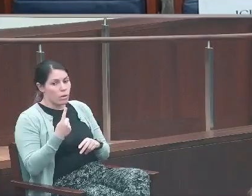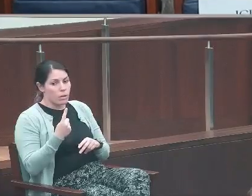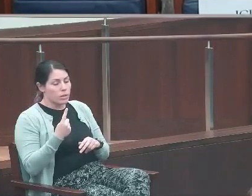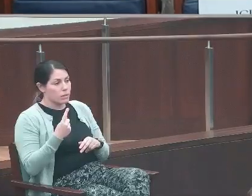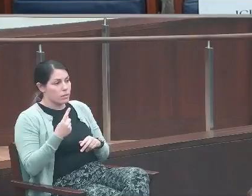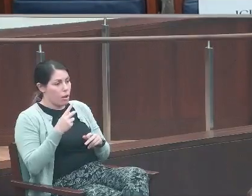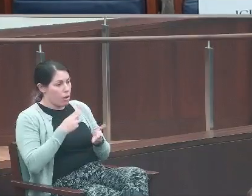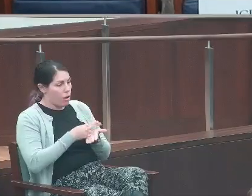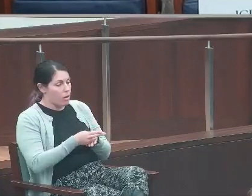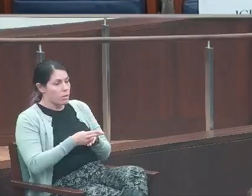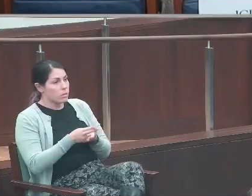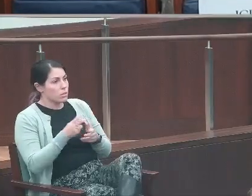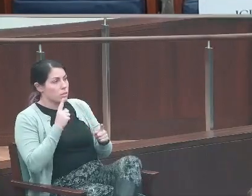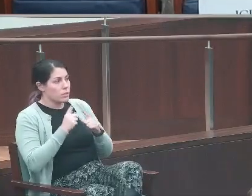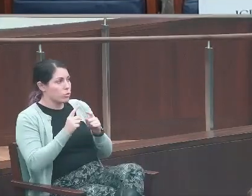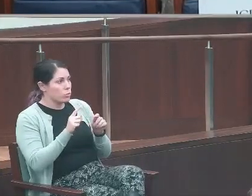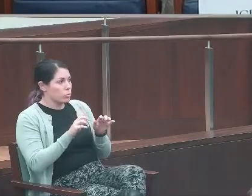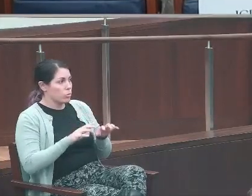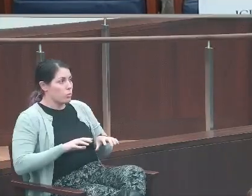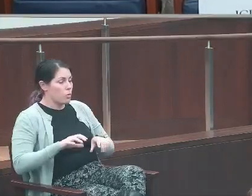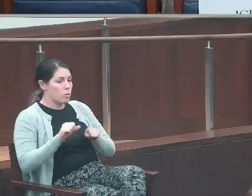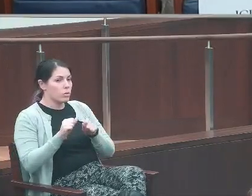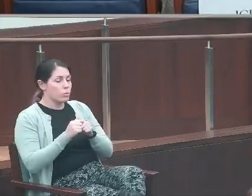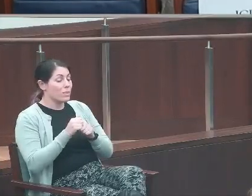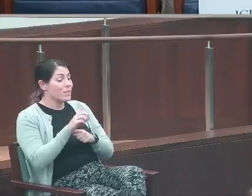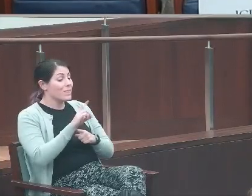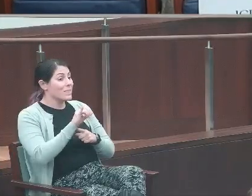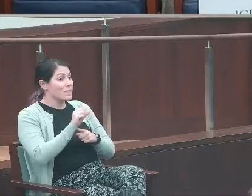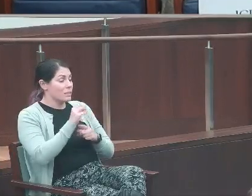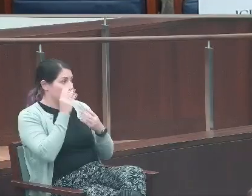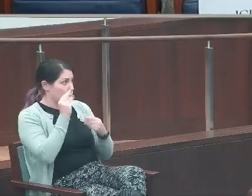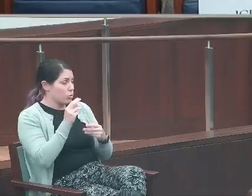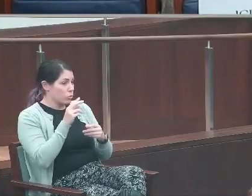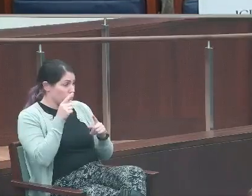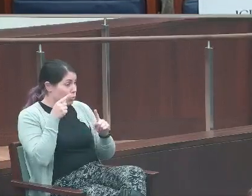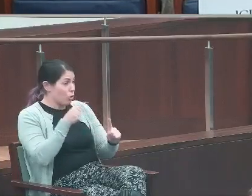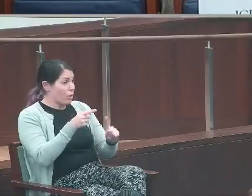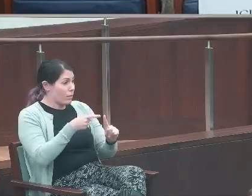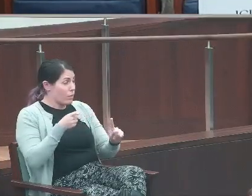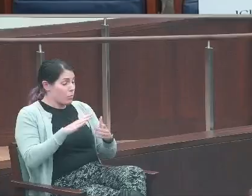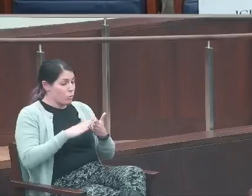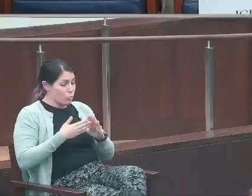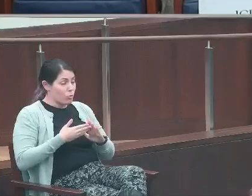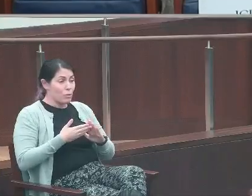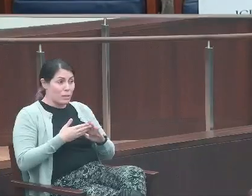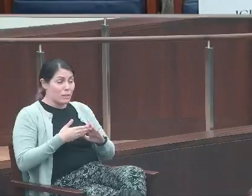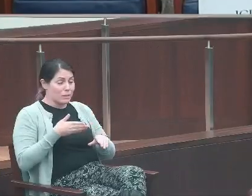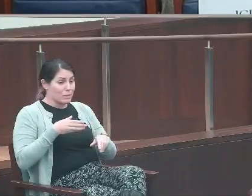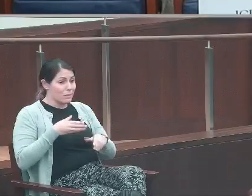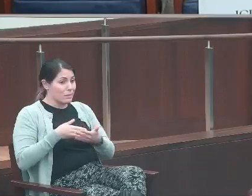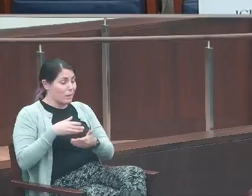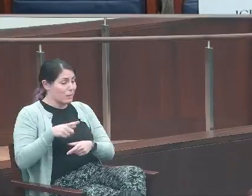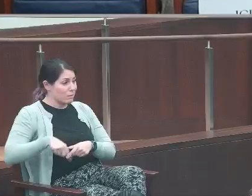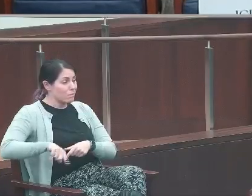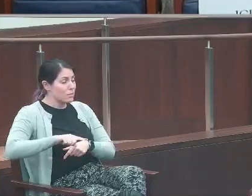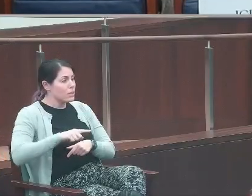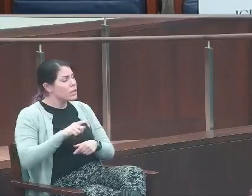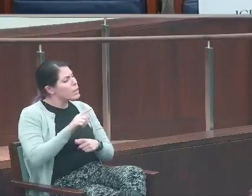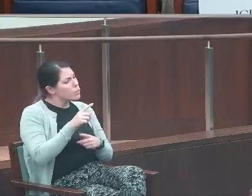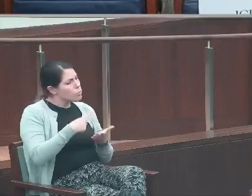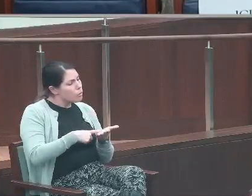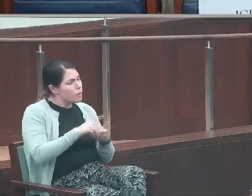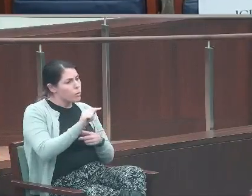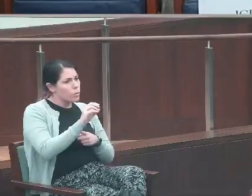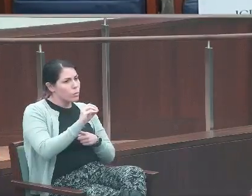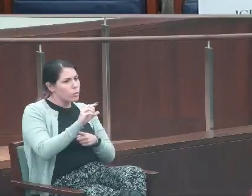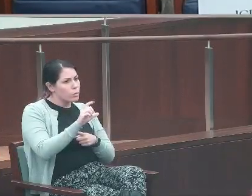conversation about the different dis and misinformation that was being targeted at our communities in the aftermath of October 7th, and the tools that we have